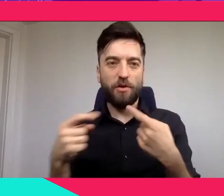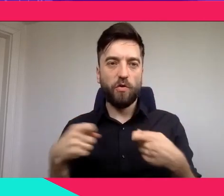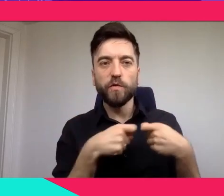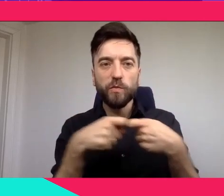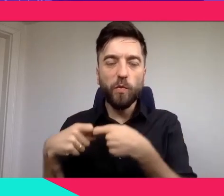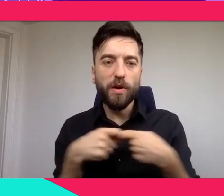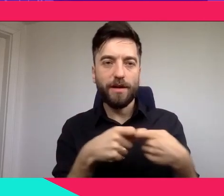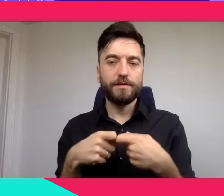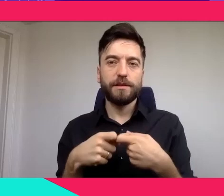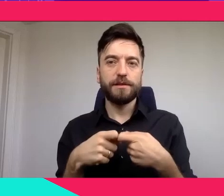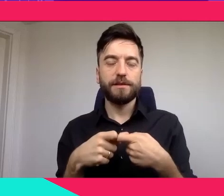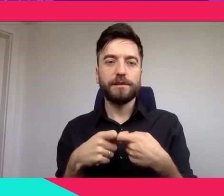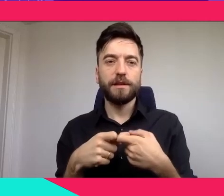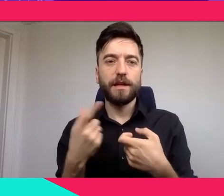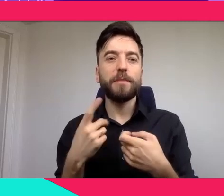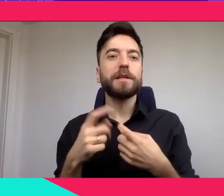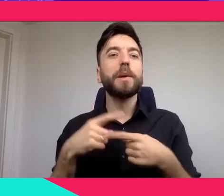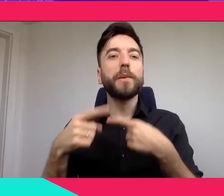process, breaking taboos.